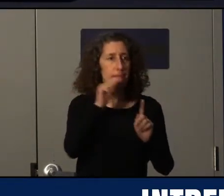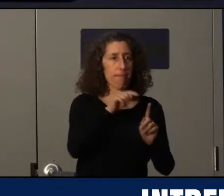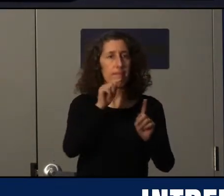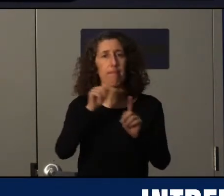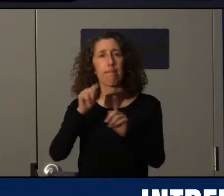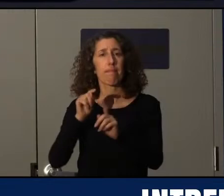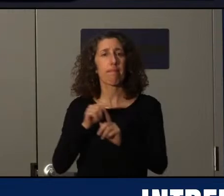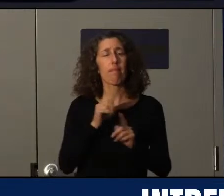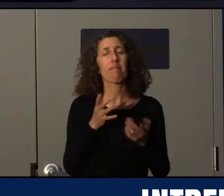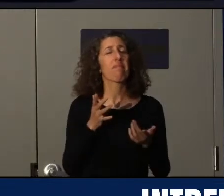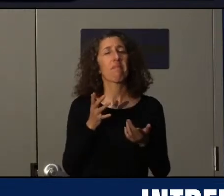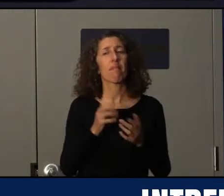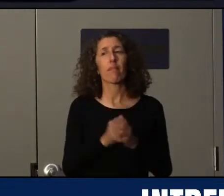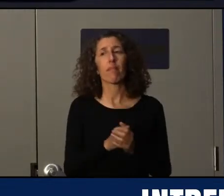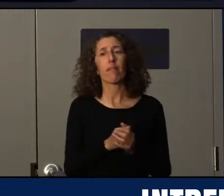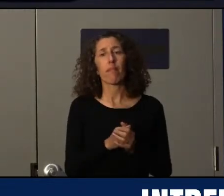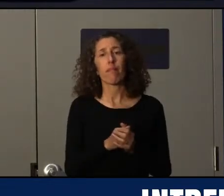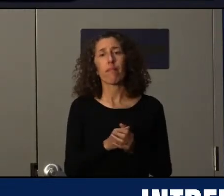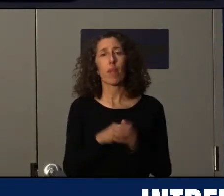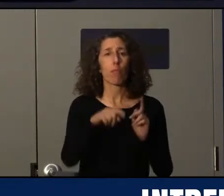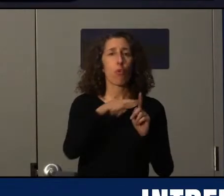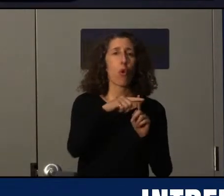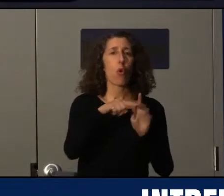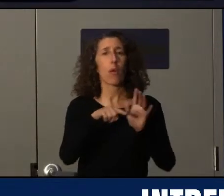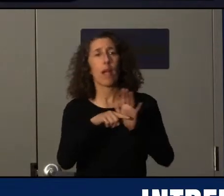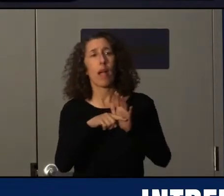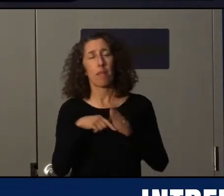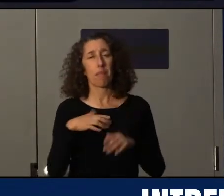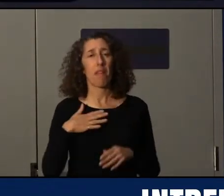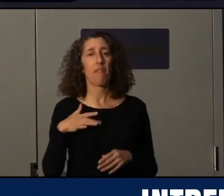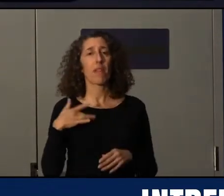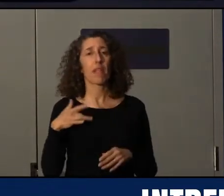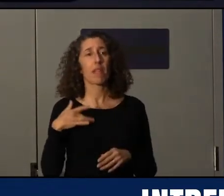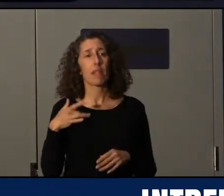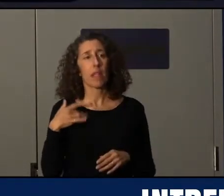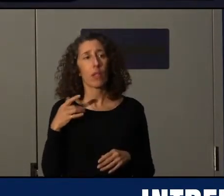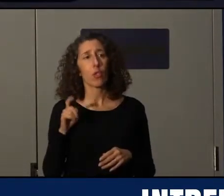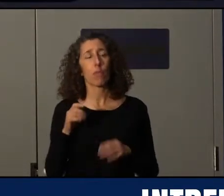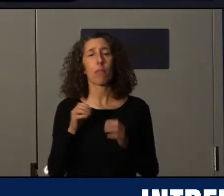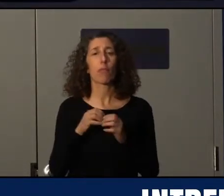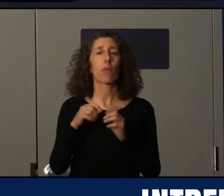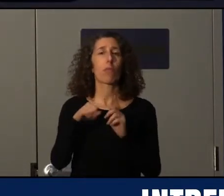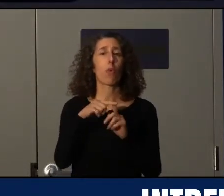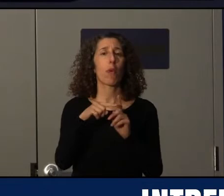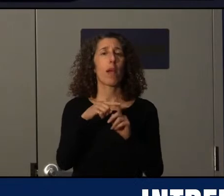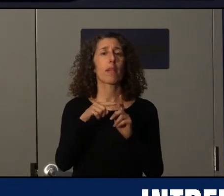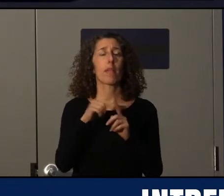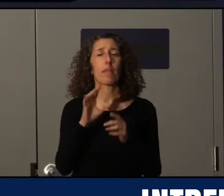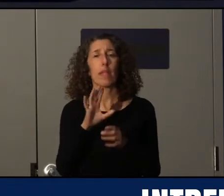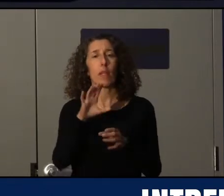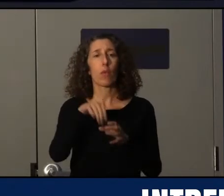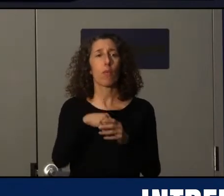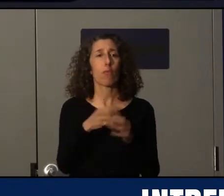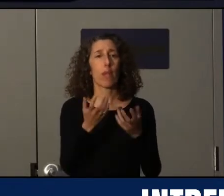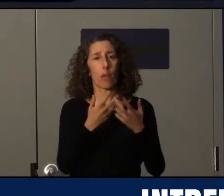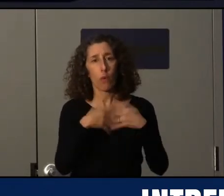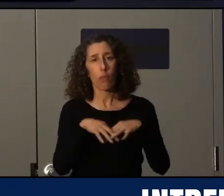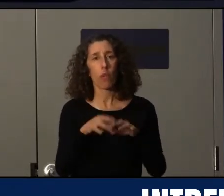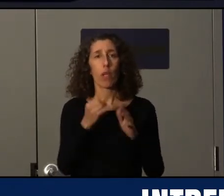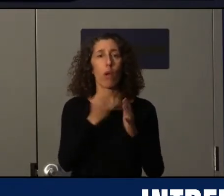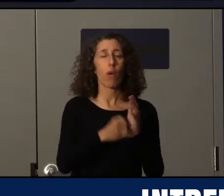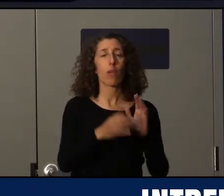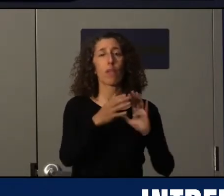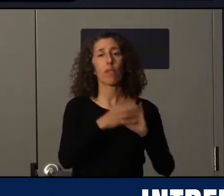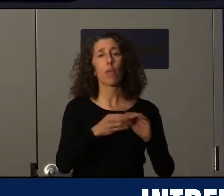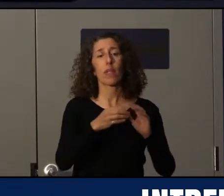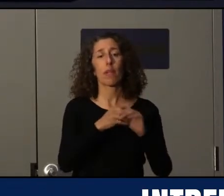at the cutting edge tech agencies, proactively, actively incorporating art and storytelling and all kinds